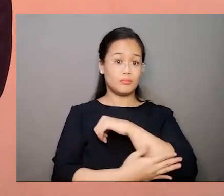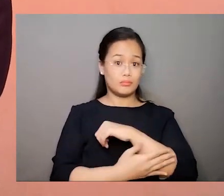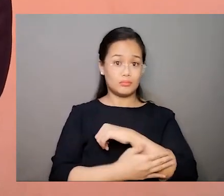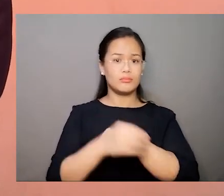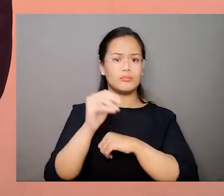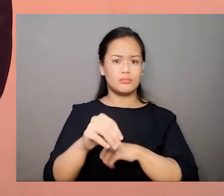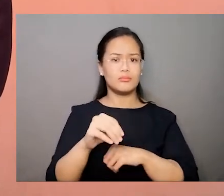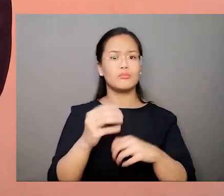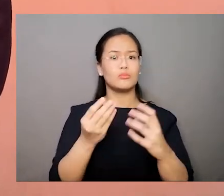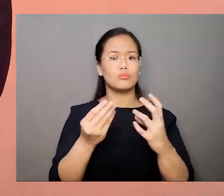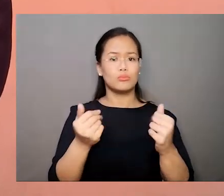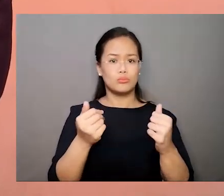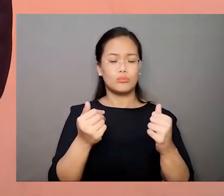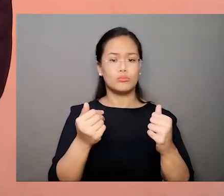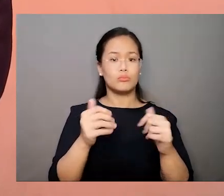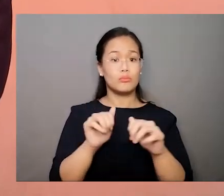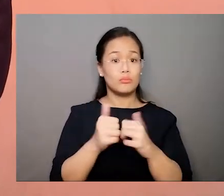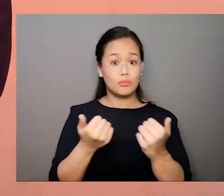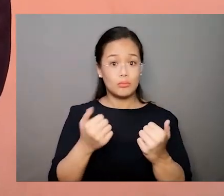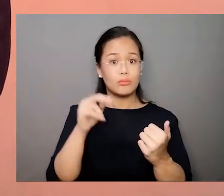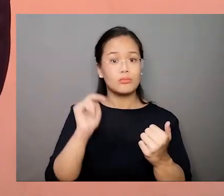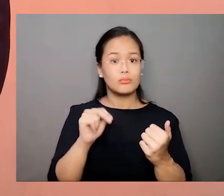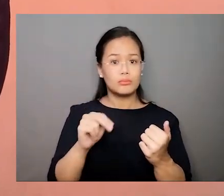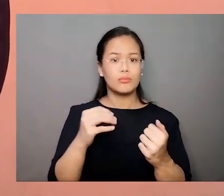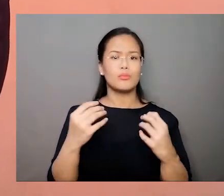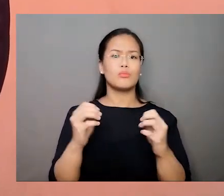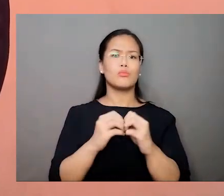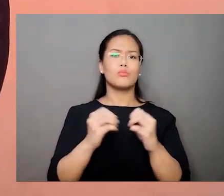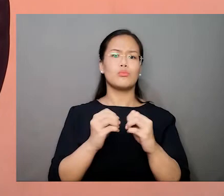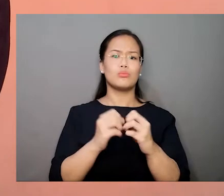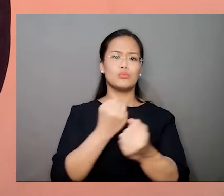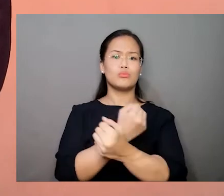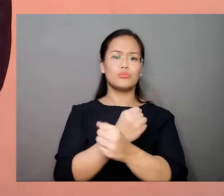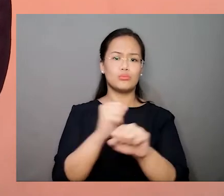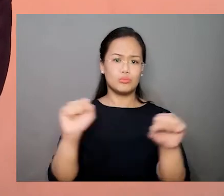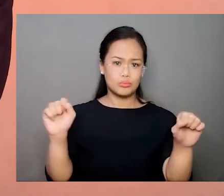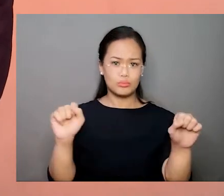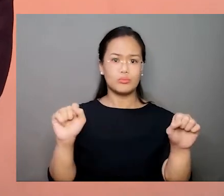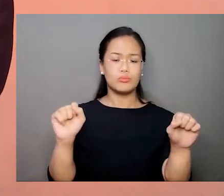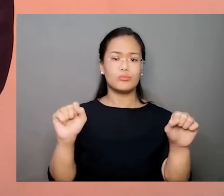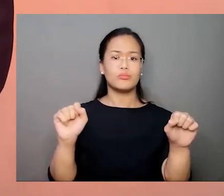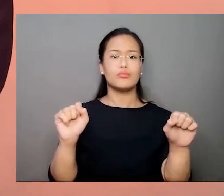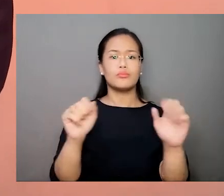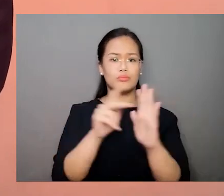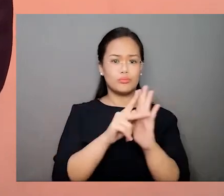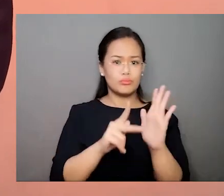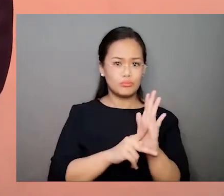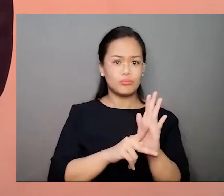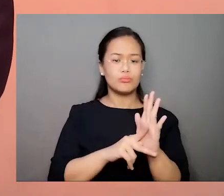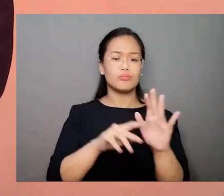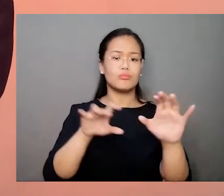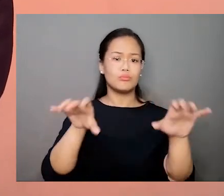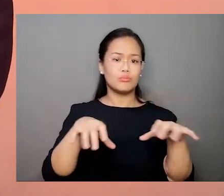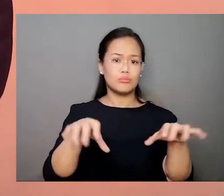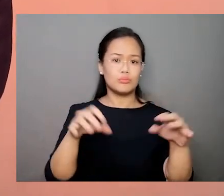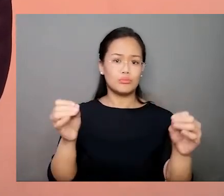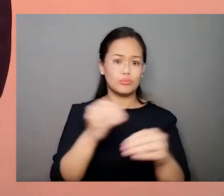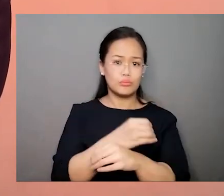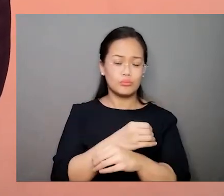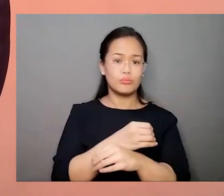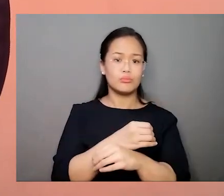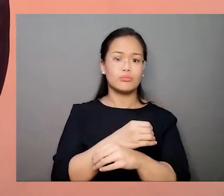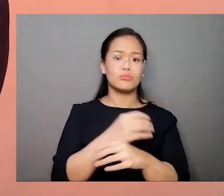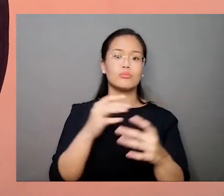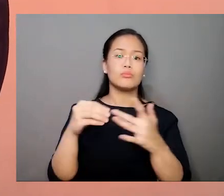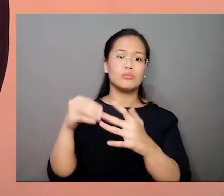put enough safeguards and security measures in workplaces, especially at night, and invest in human